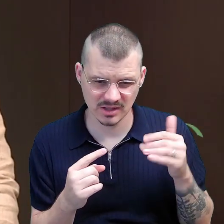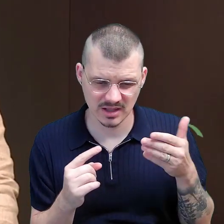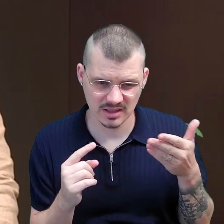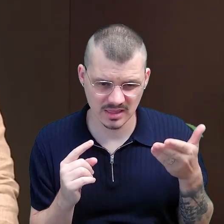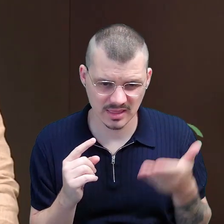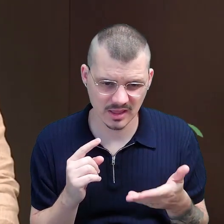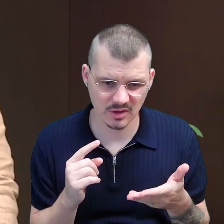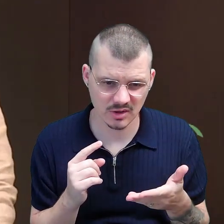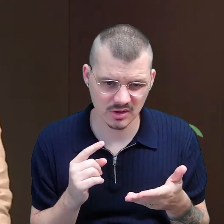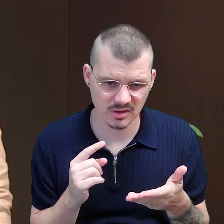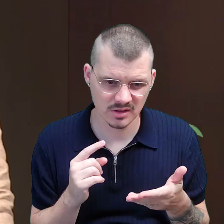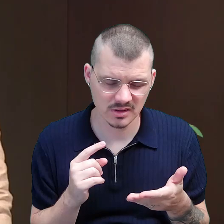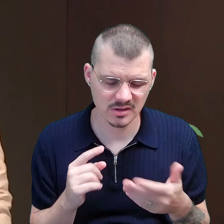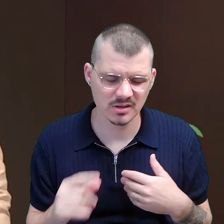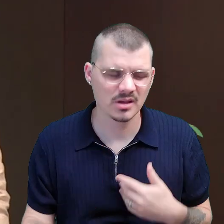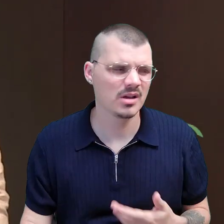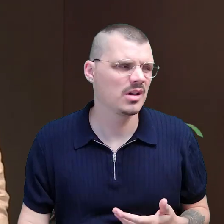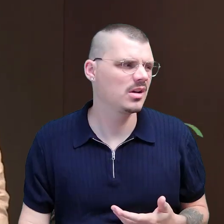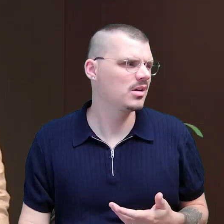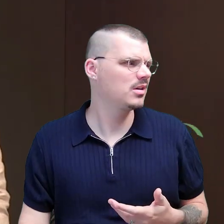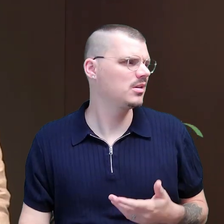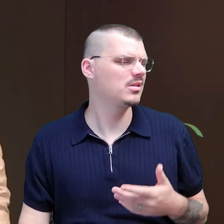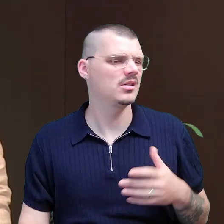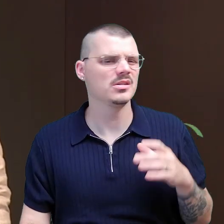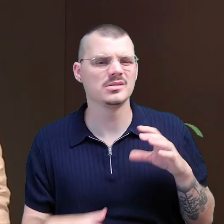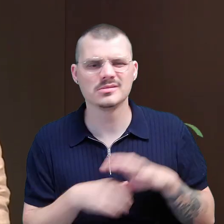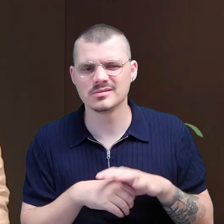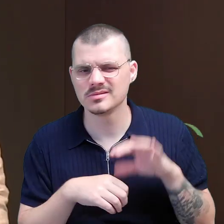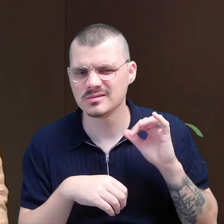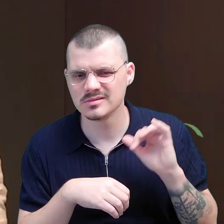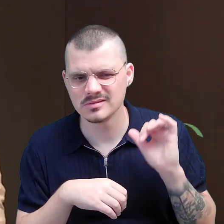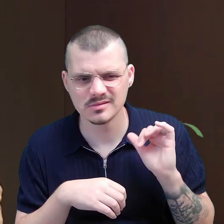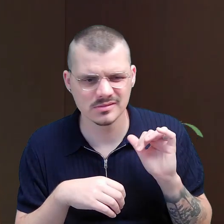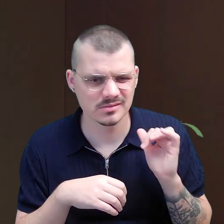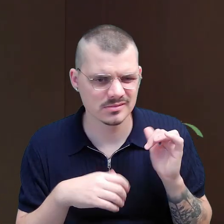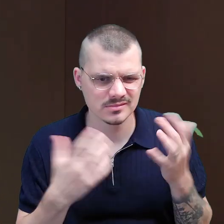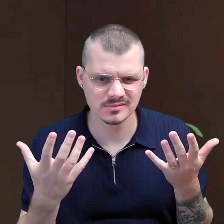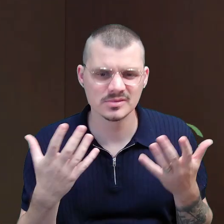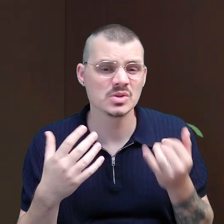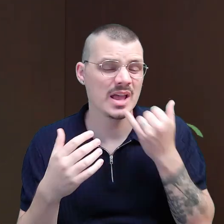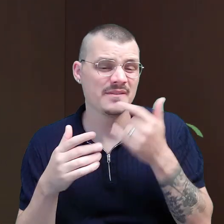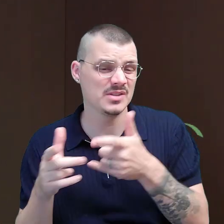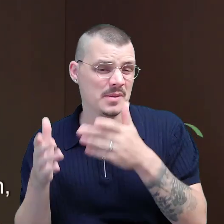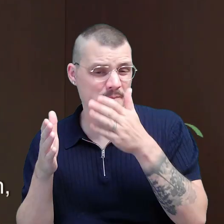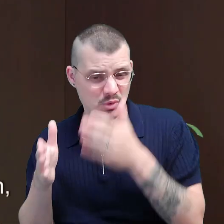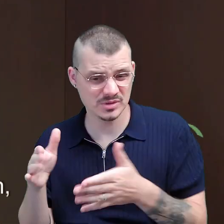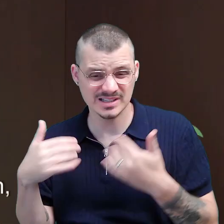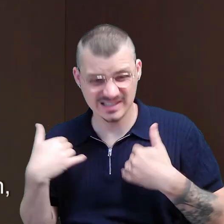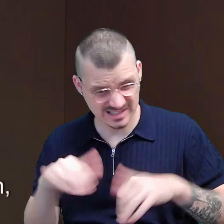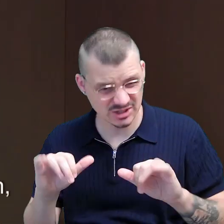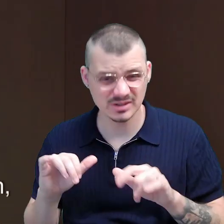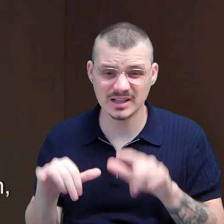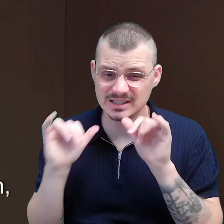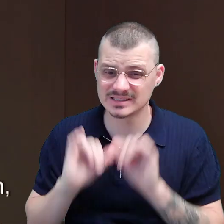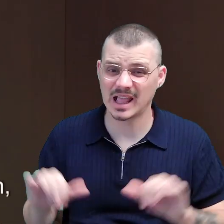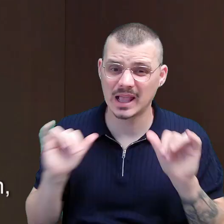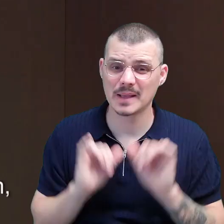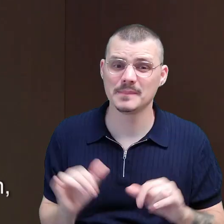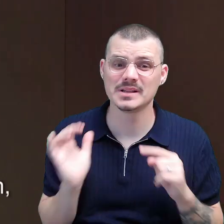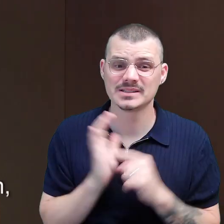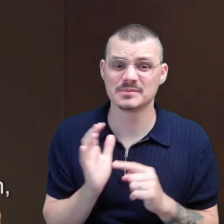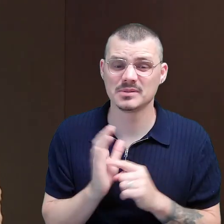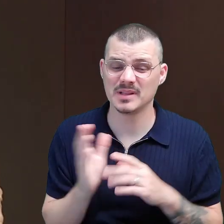gone. Like, oh man. So if a person still has the